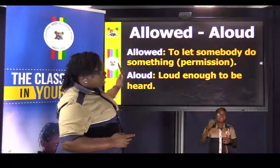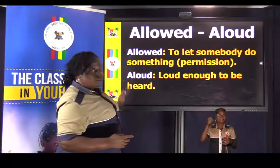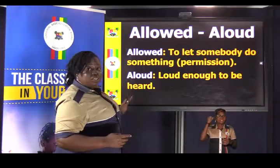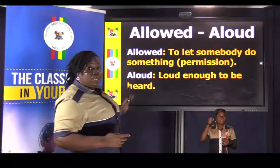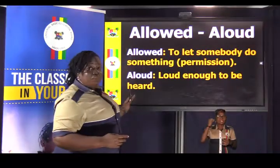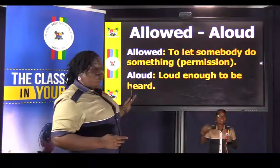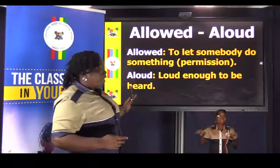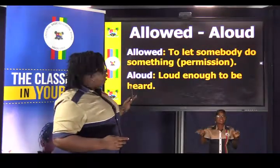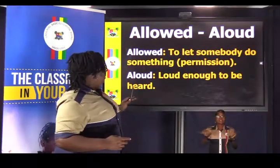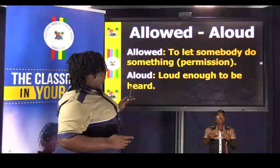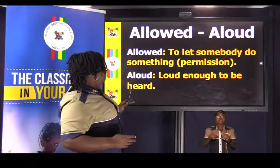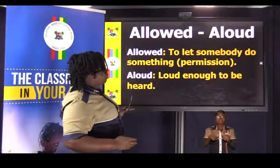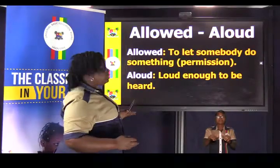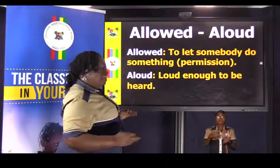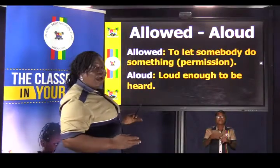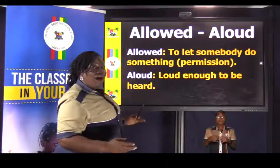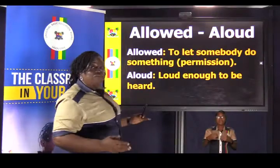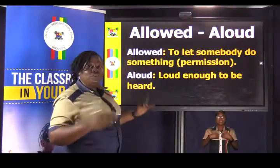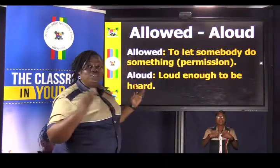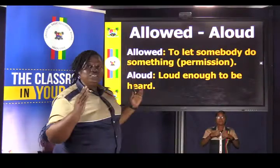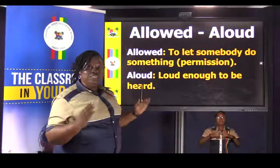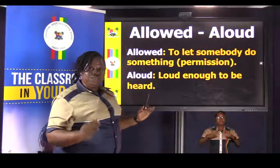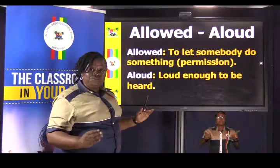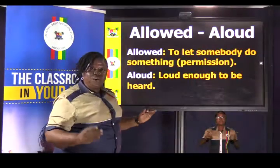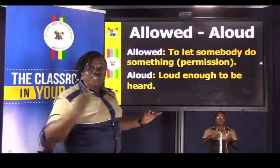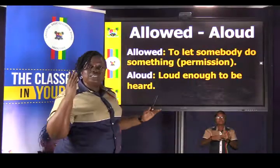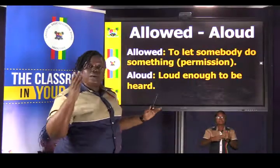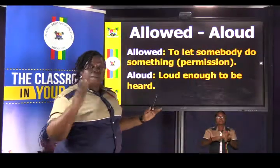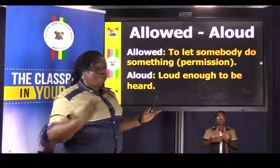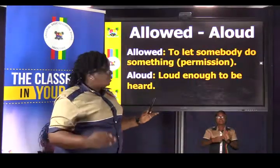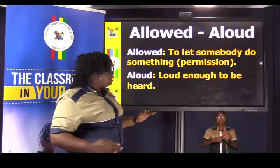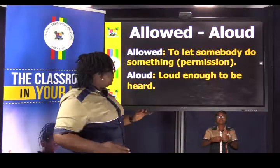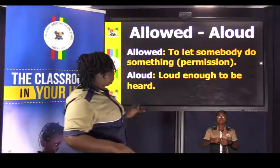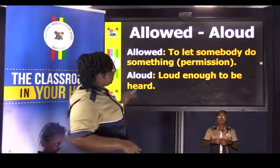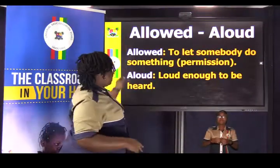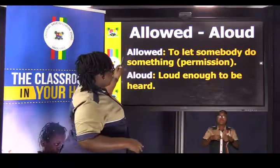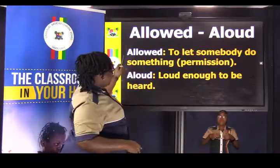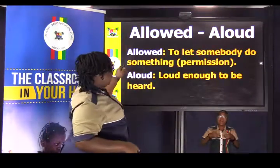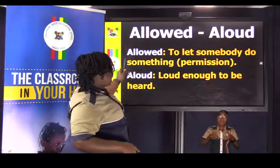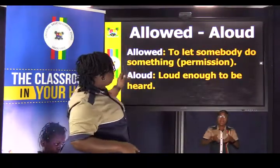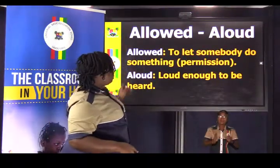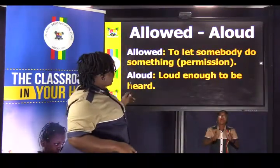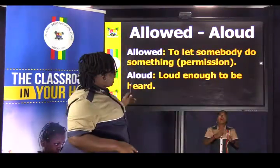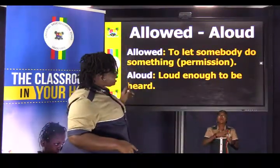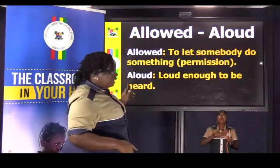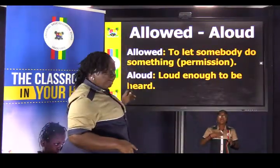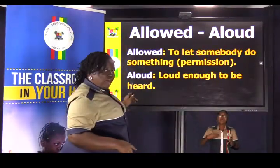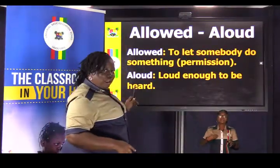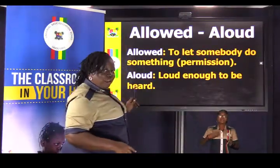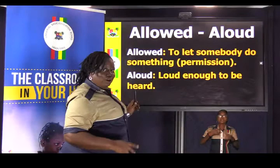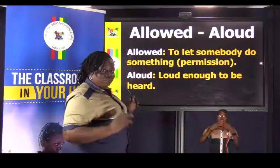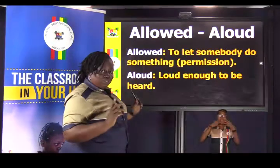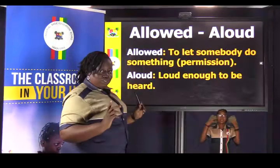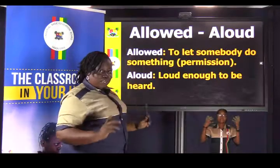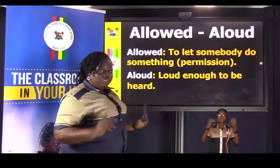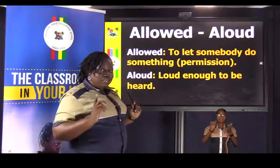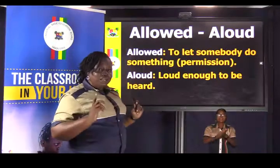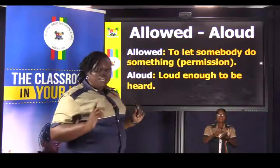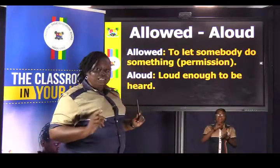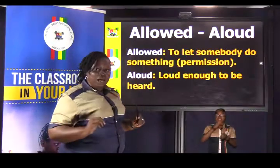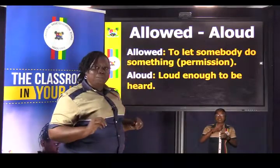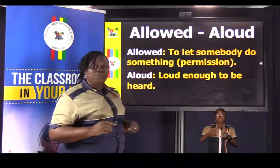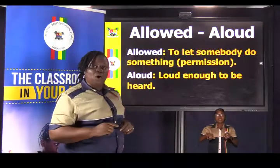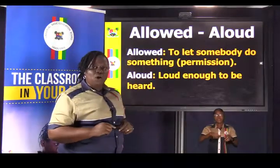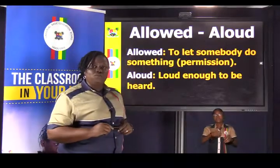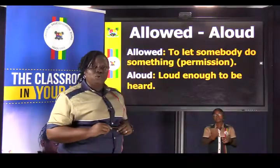they sound the same way, but they have different meanings, allowed and allowed. That is